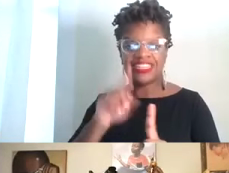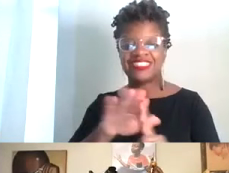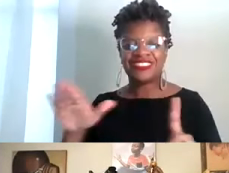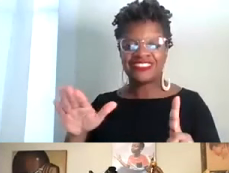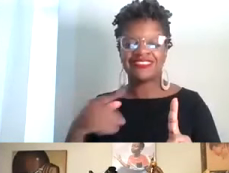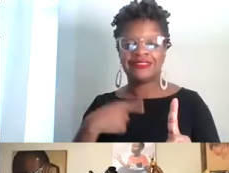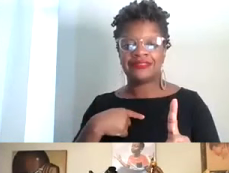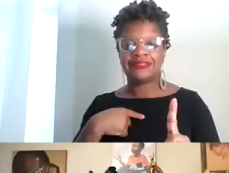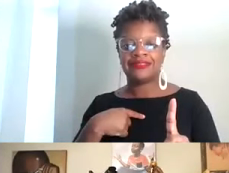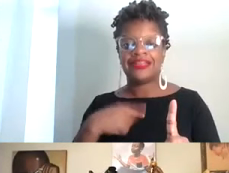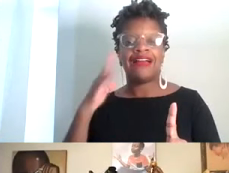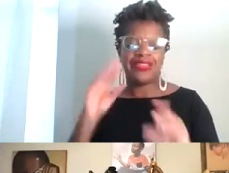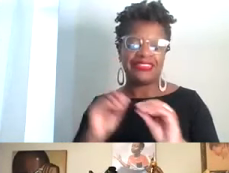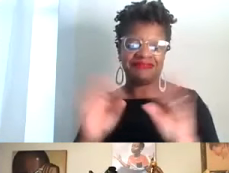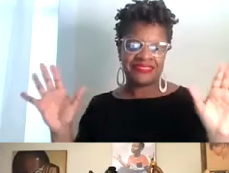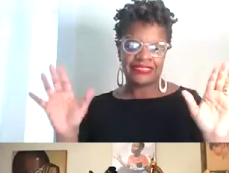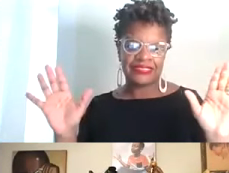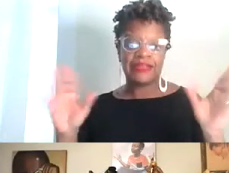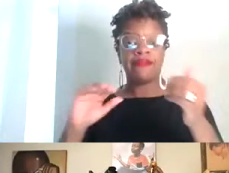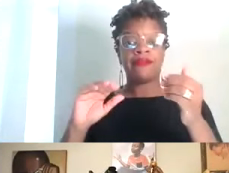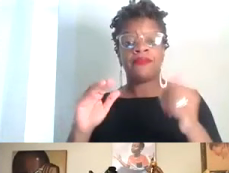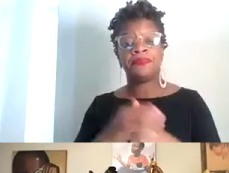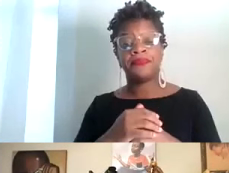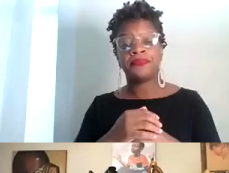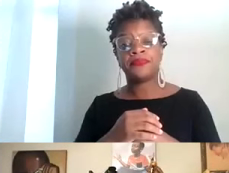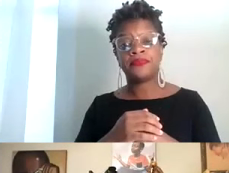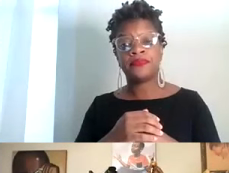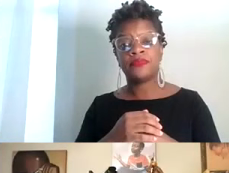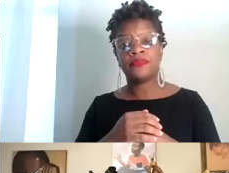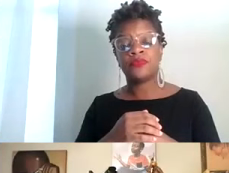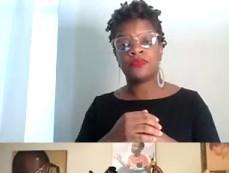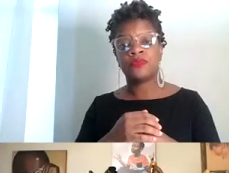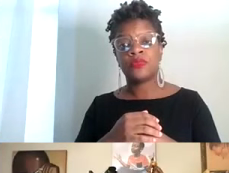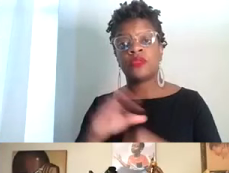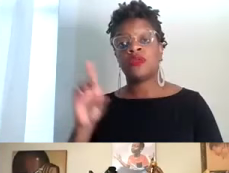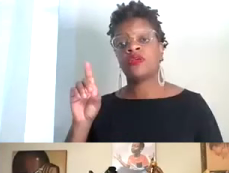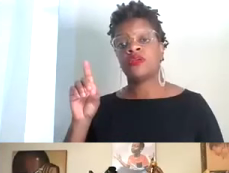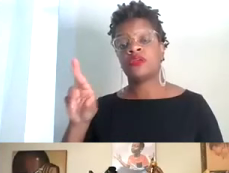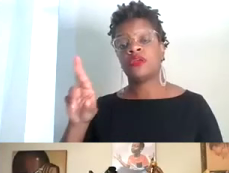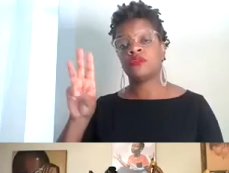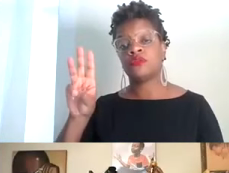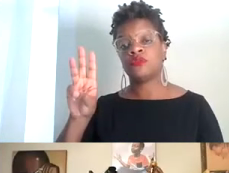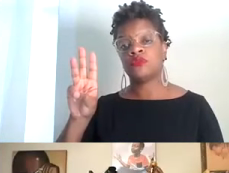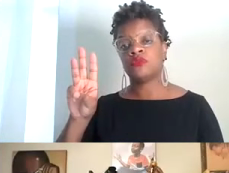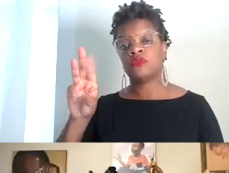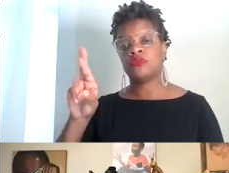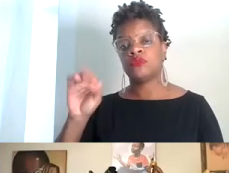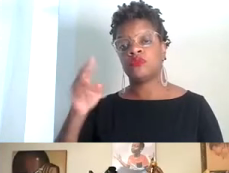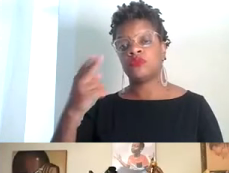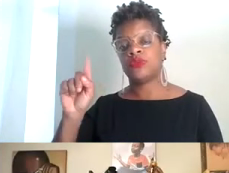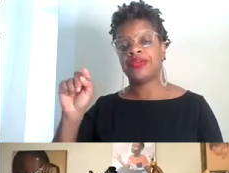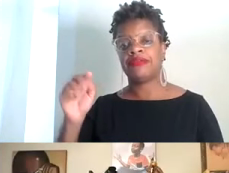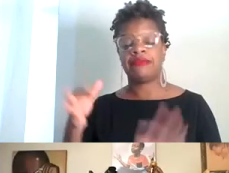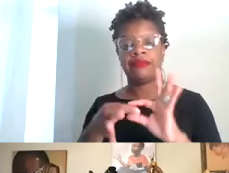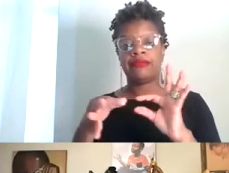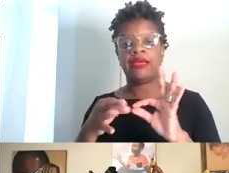self-explanatory, but we're, as Dr. Wright said, the decisions that are